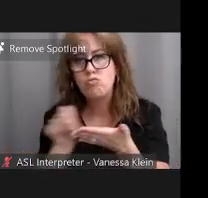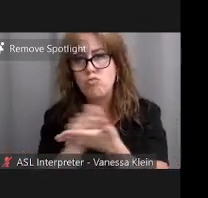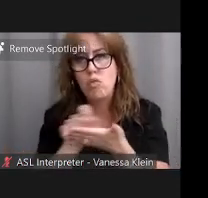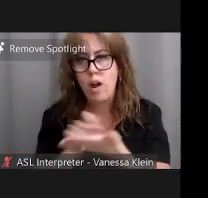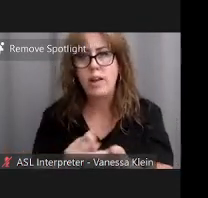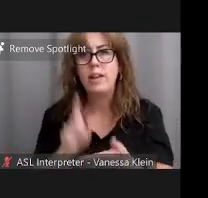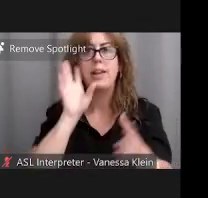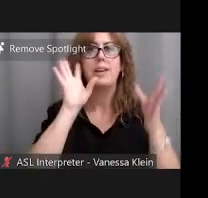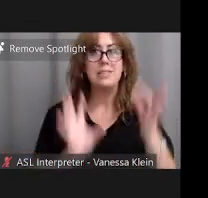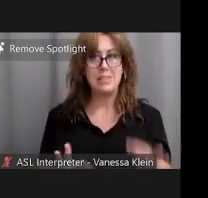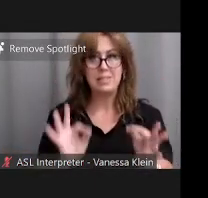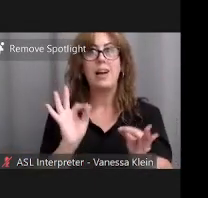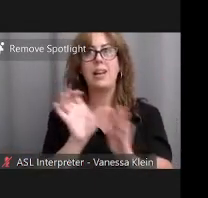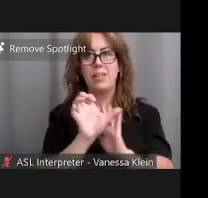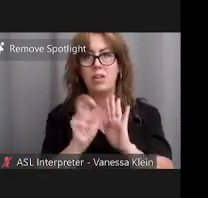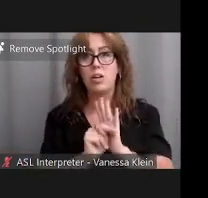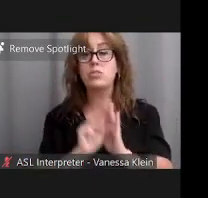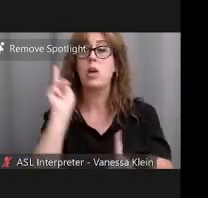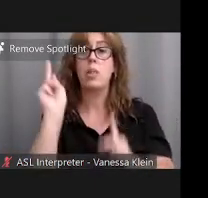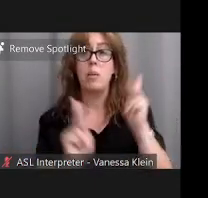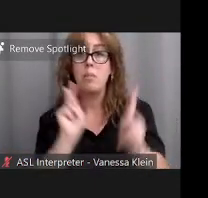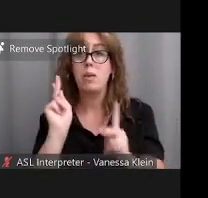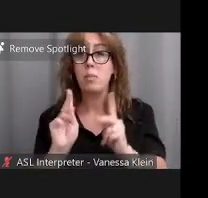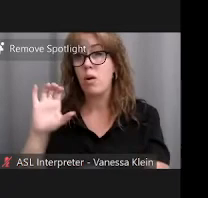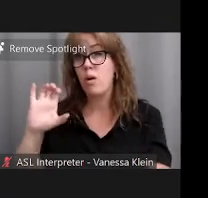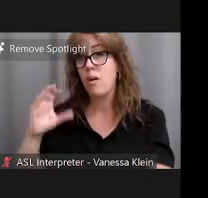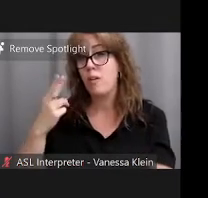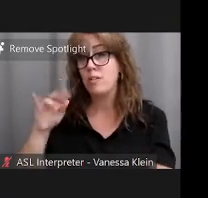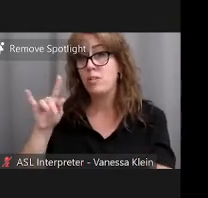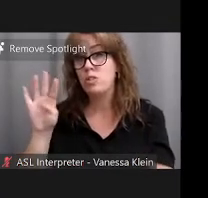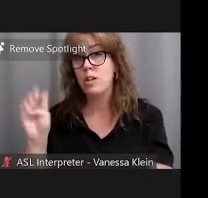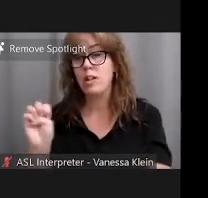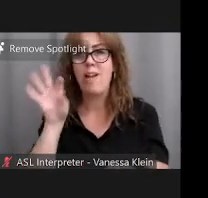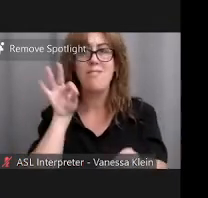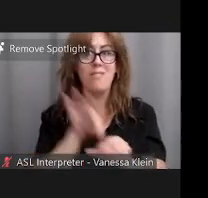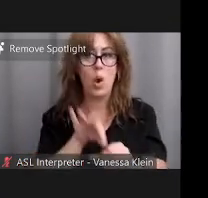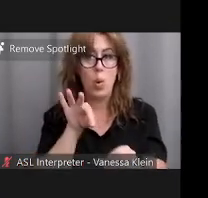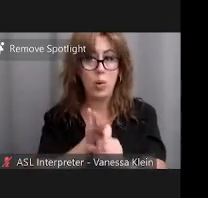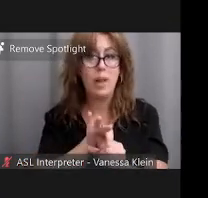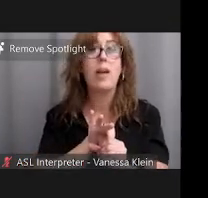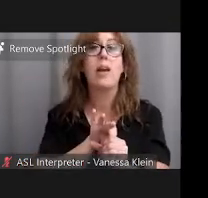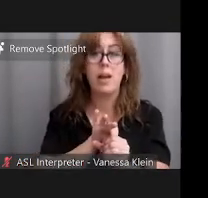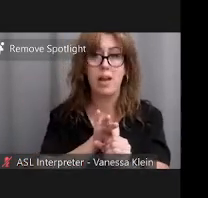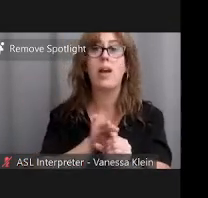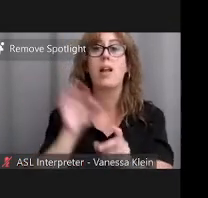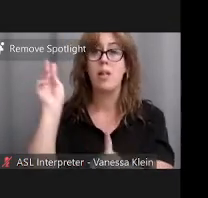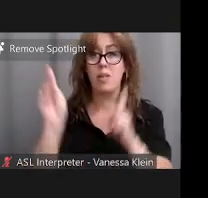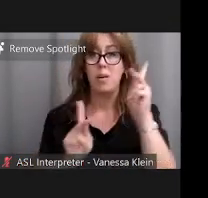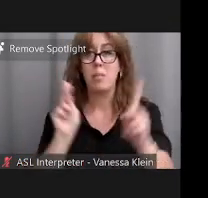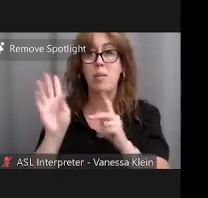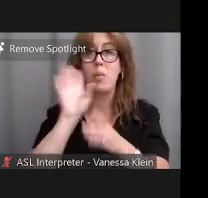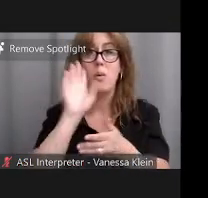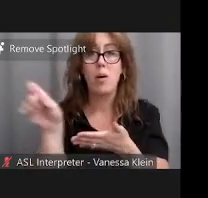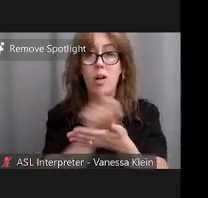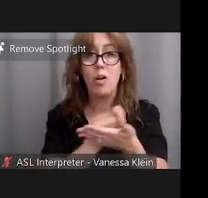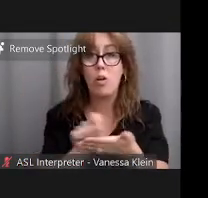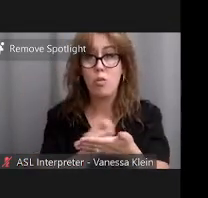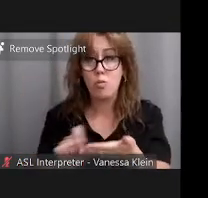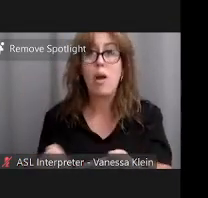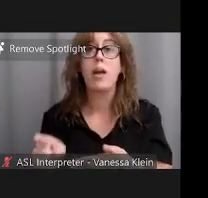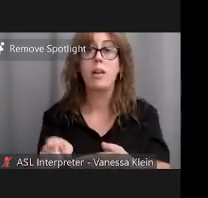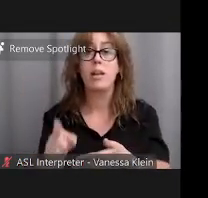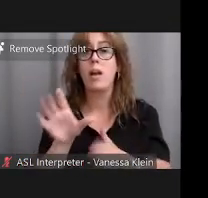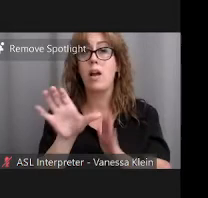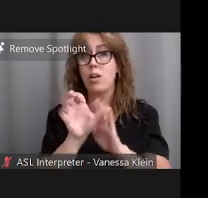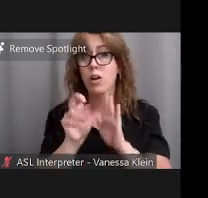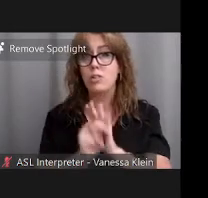Chile voted that the people who are going to write the constitution, half of them are male, half of